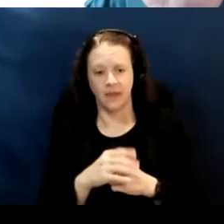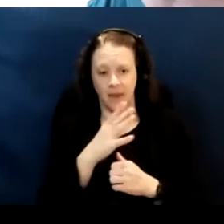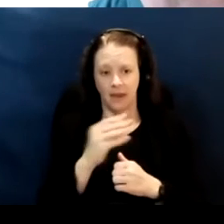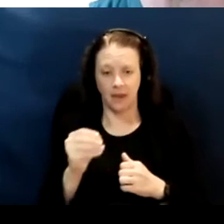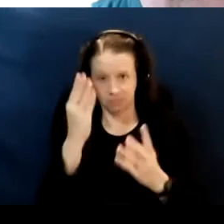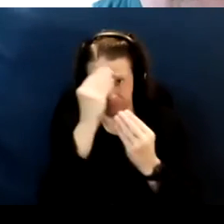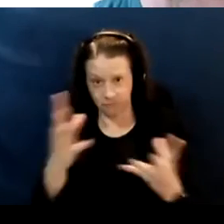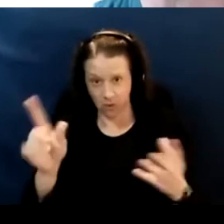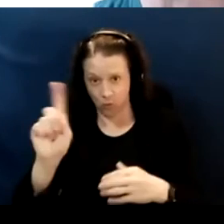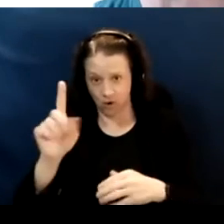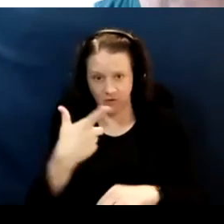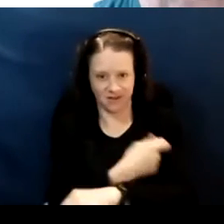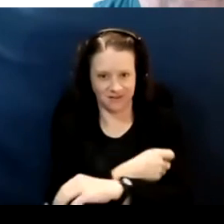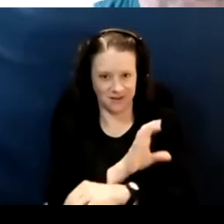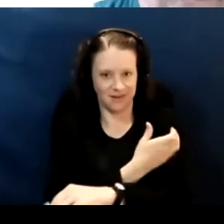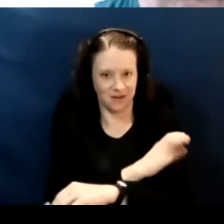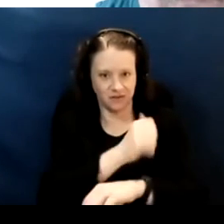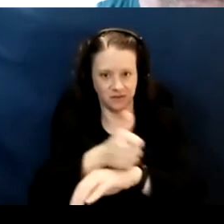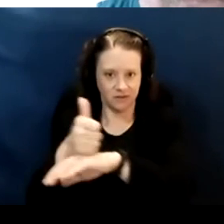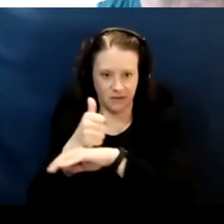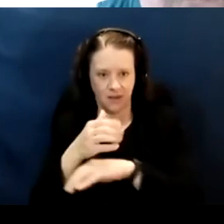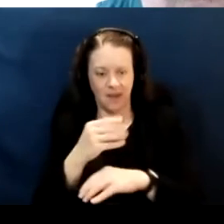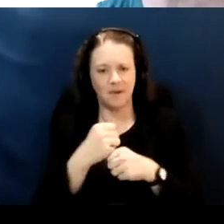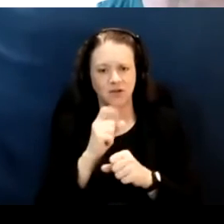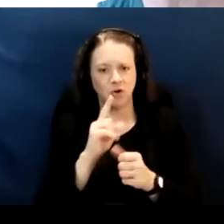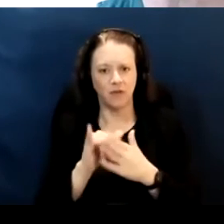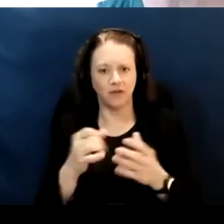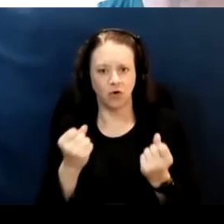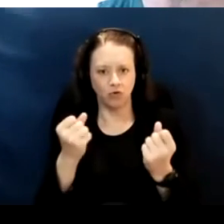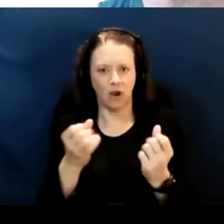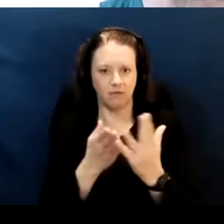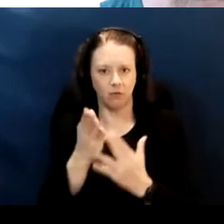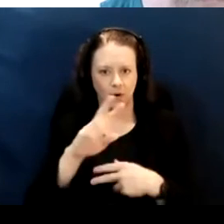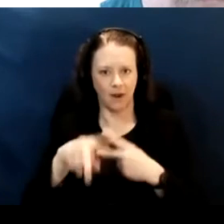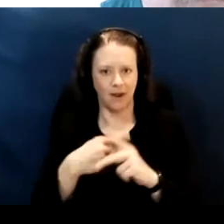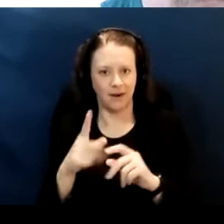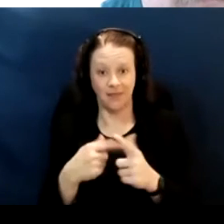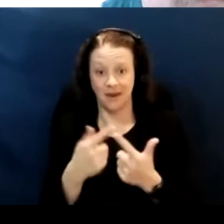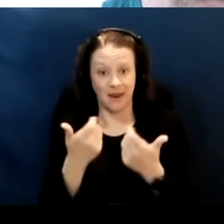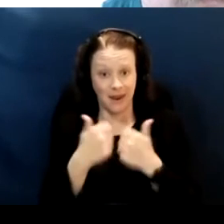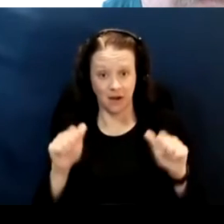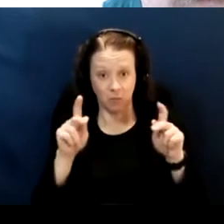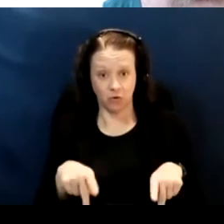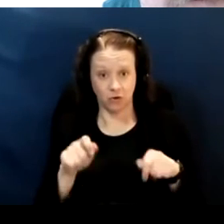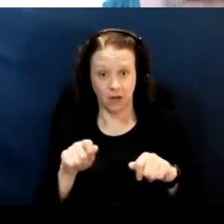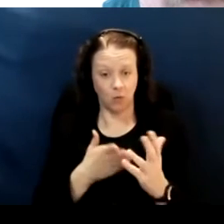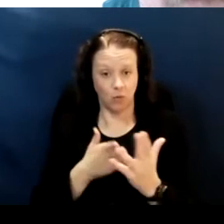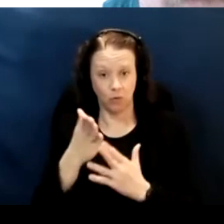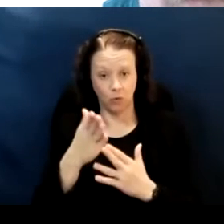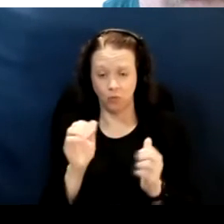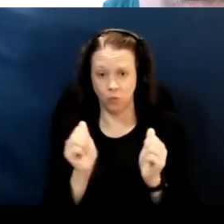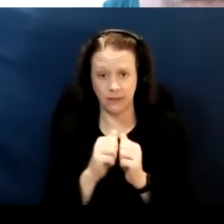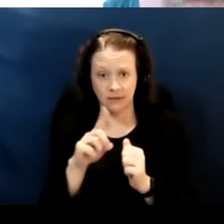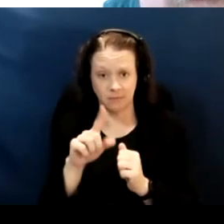make sure that they're, the drive-through kind also, so that this way anybody can go through, whether with a disability or not, so that this